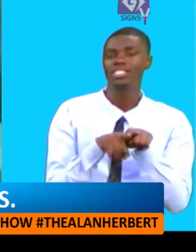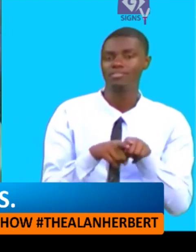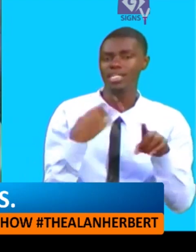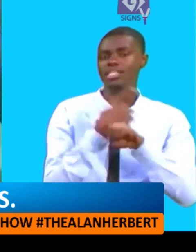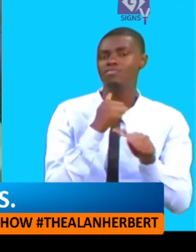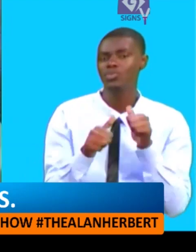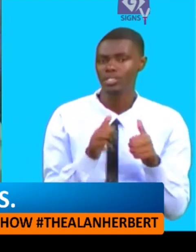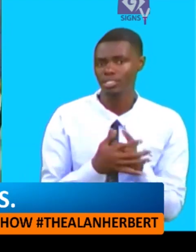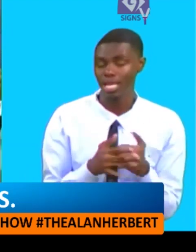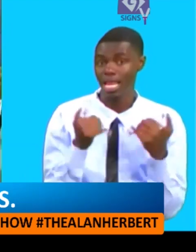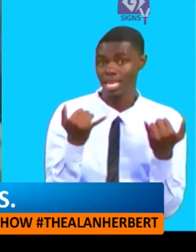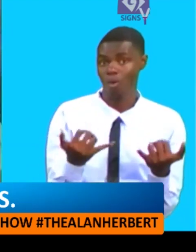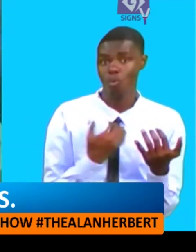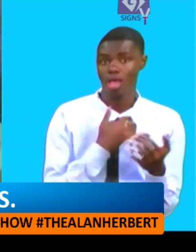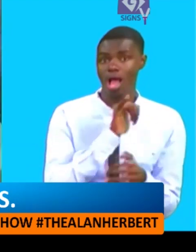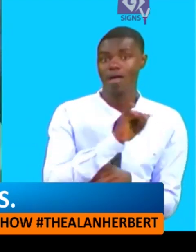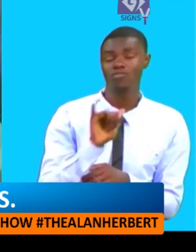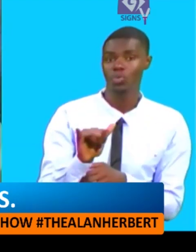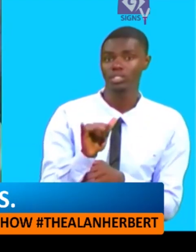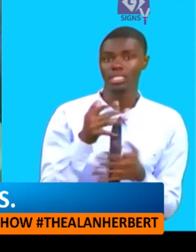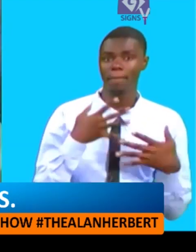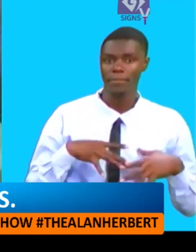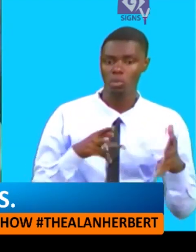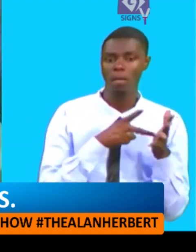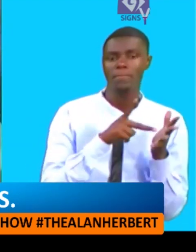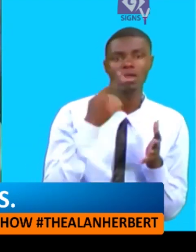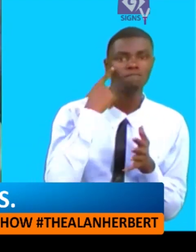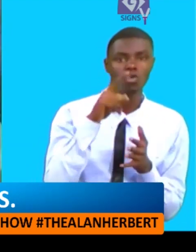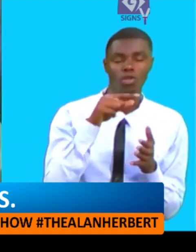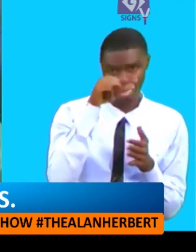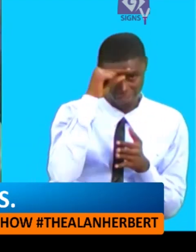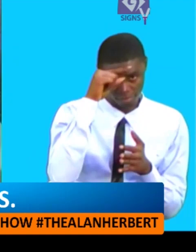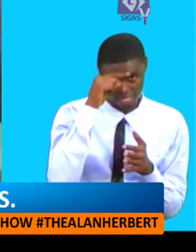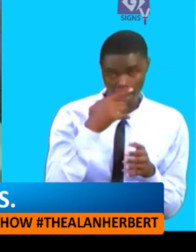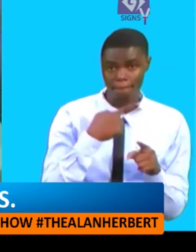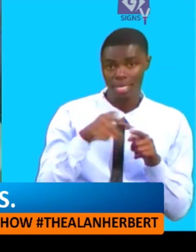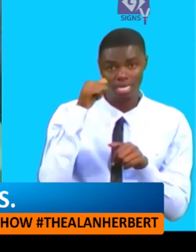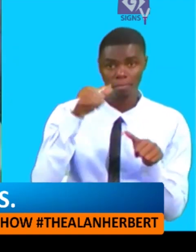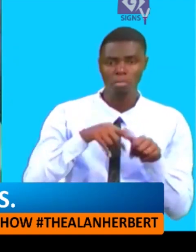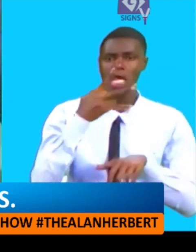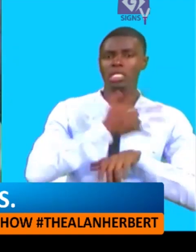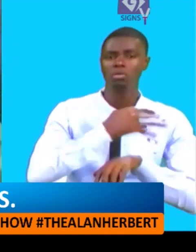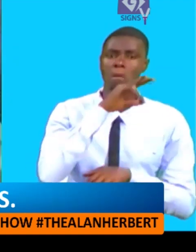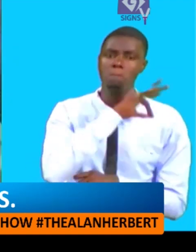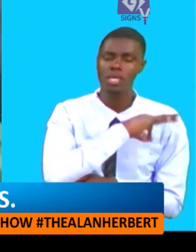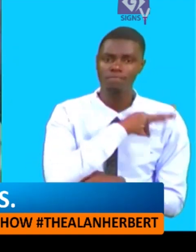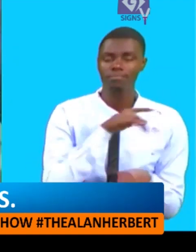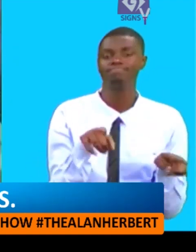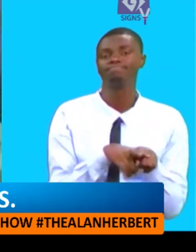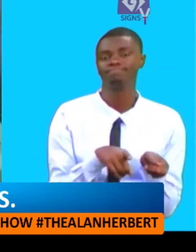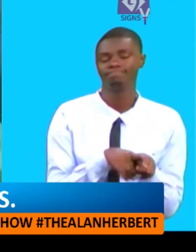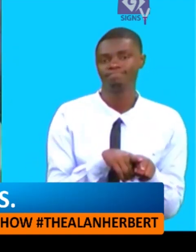is now we have those indigents who are being paid for by government. But remember, for NHIF, the benefit package is the